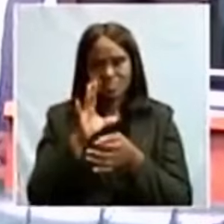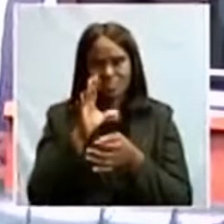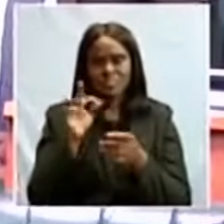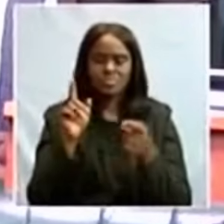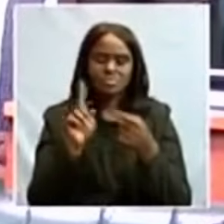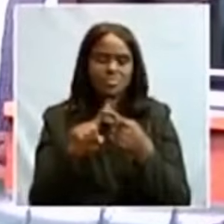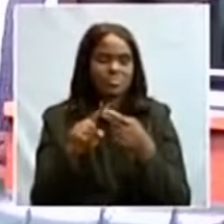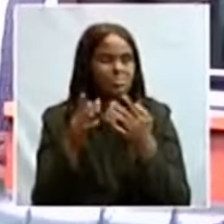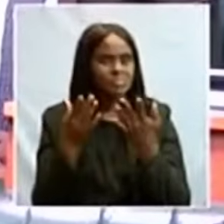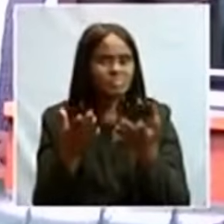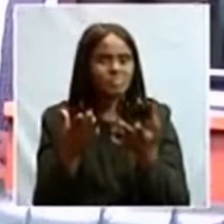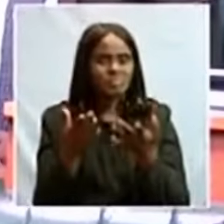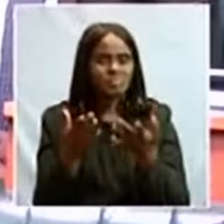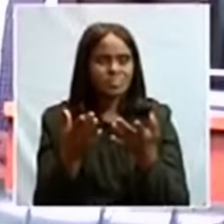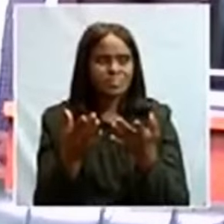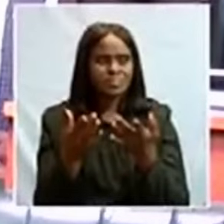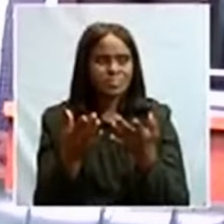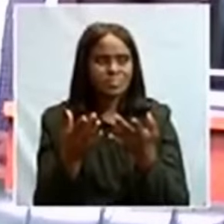to